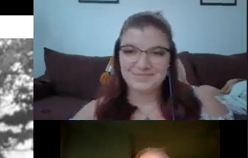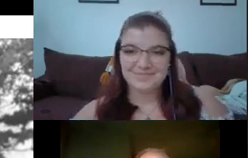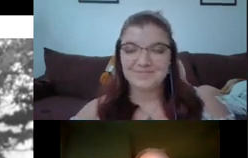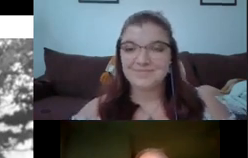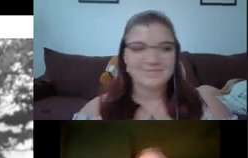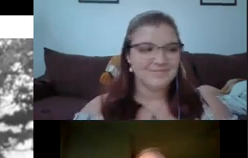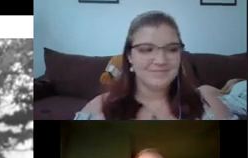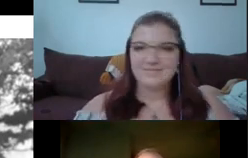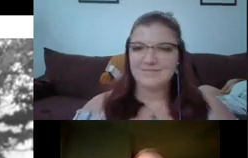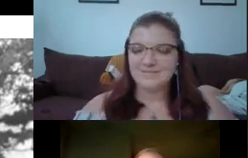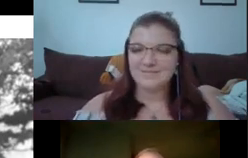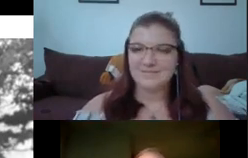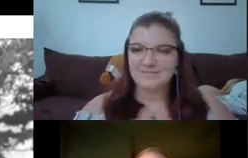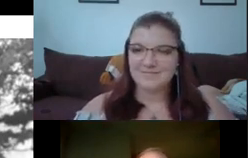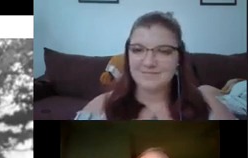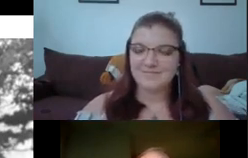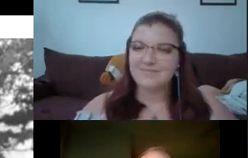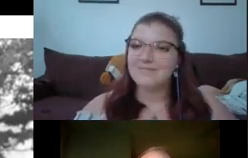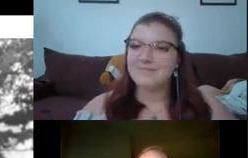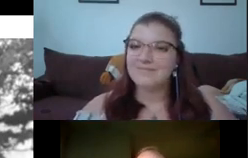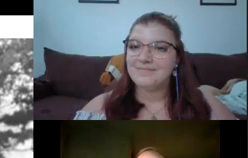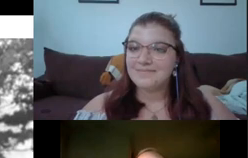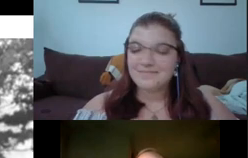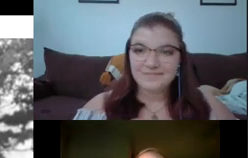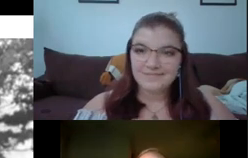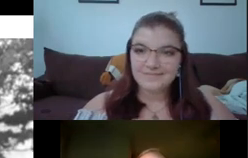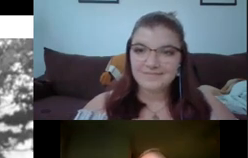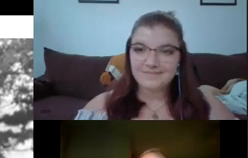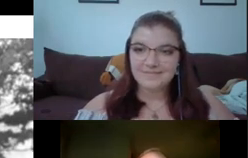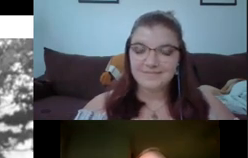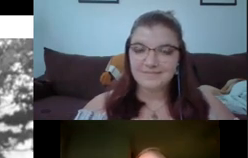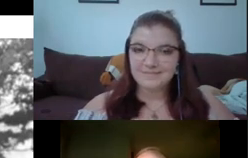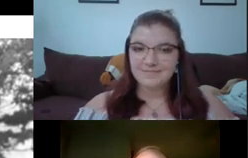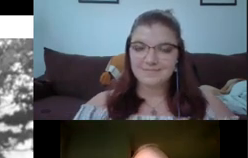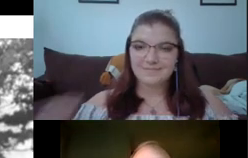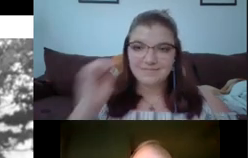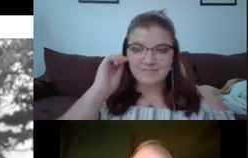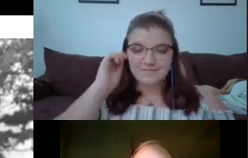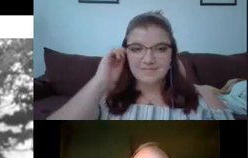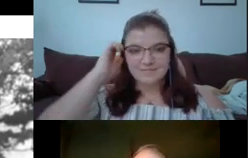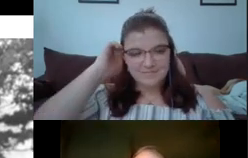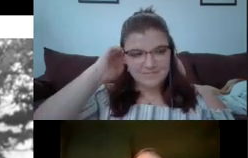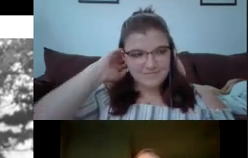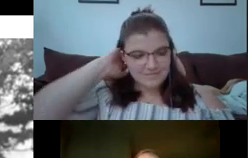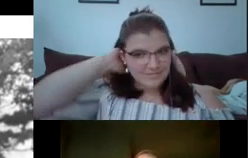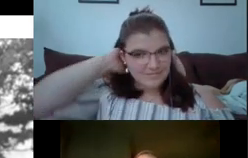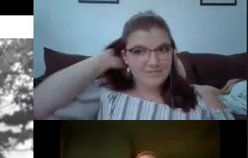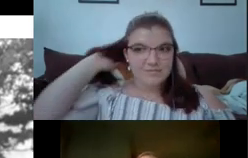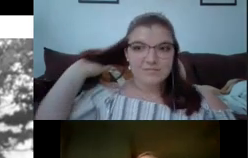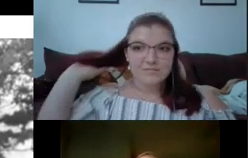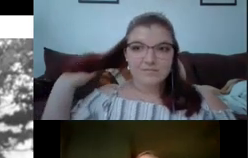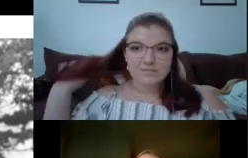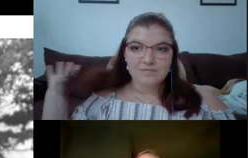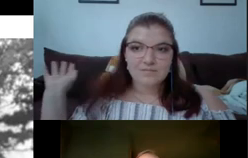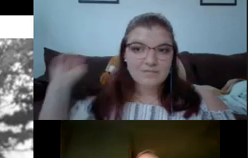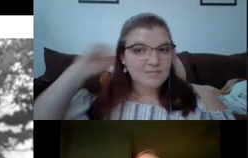Men. By the way, I've been told that when houses applied to rent